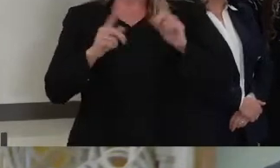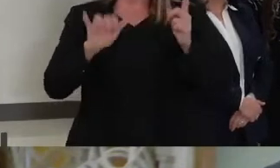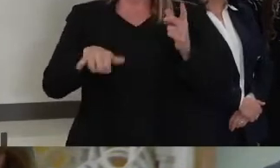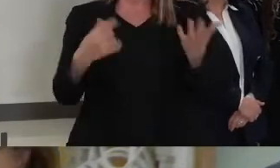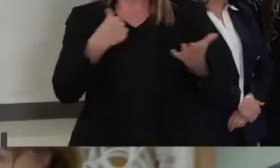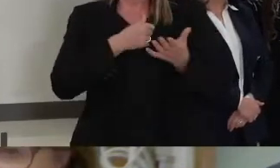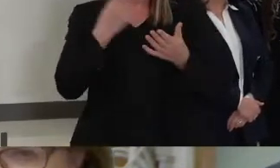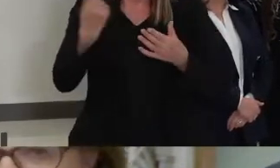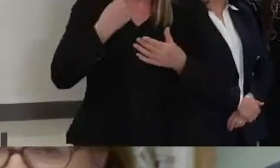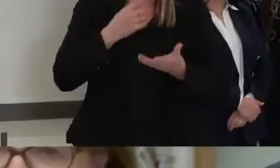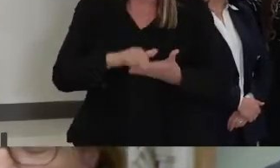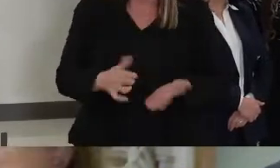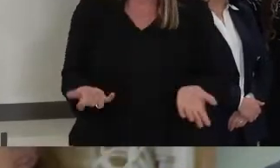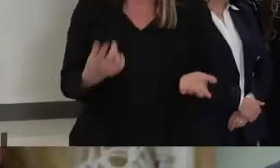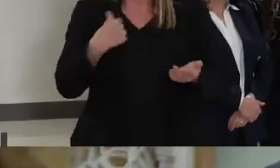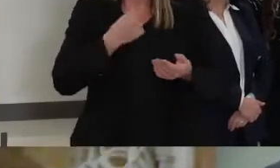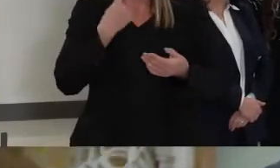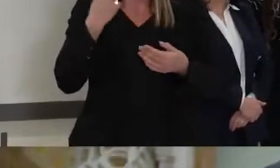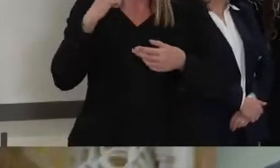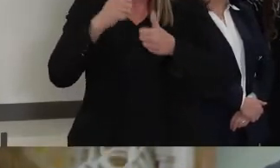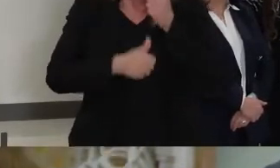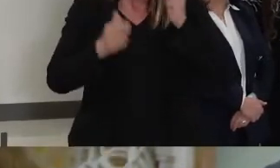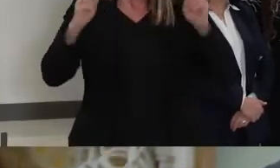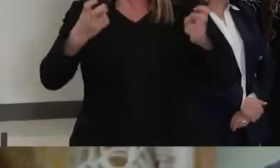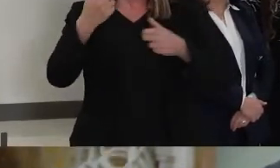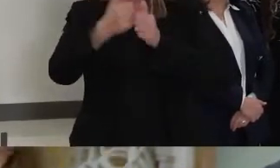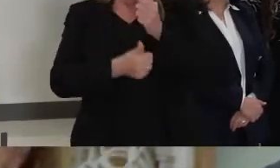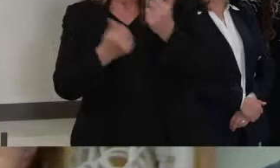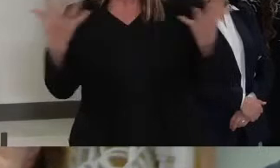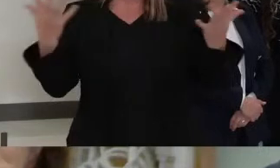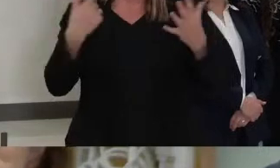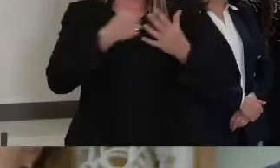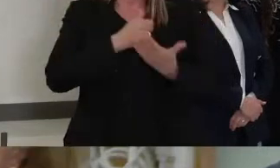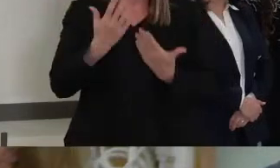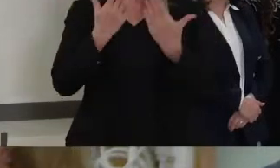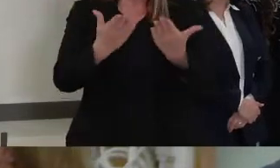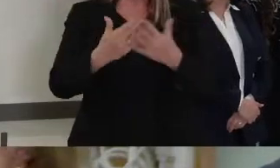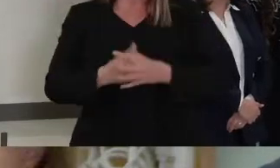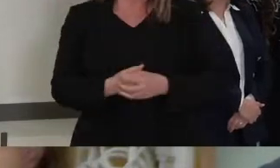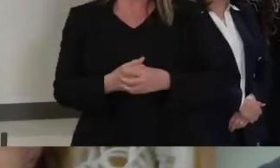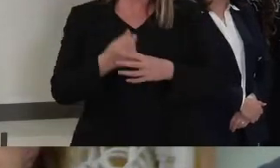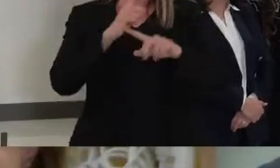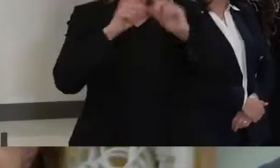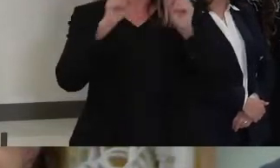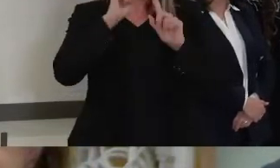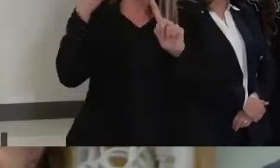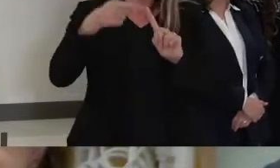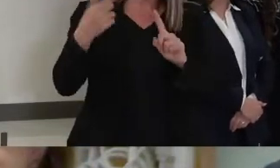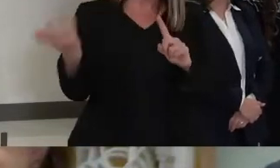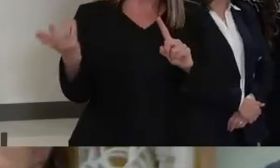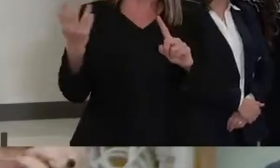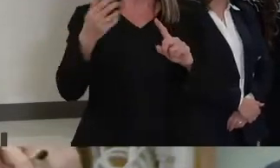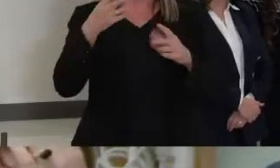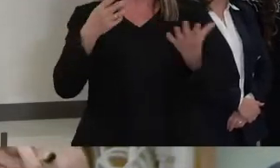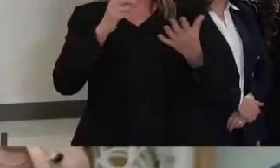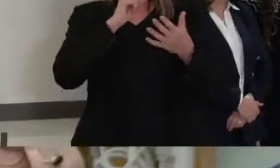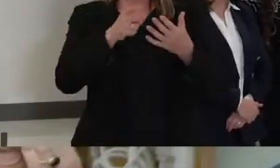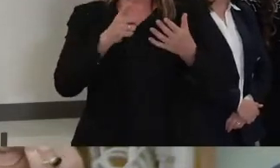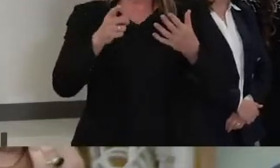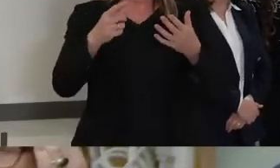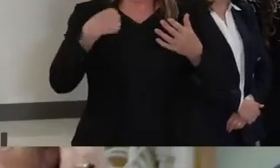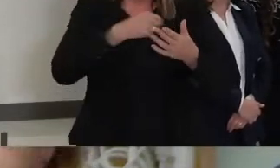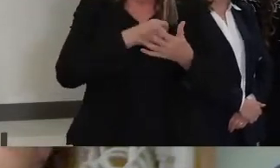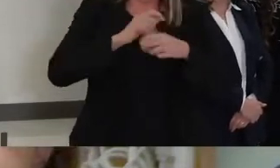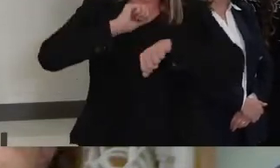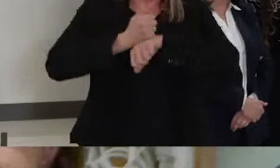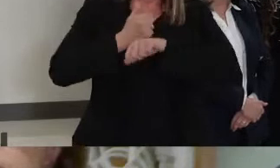always say that. We say that for every issue on everything that ever gets proposed. But at the end of the day, it's going to be about us making a